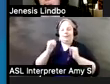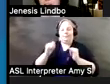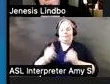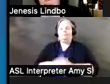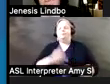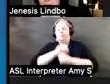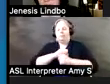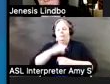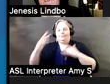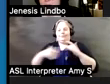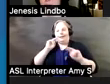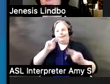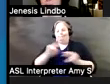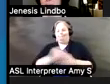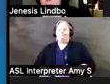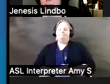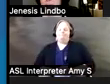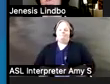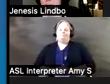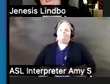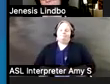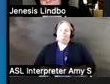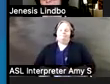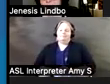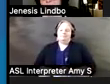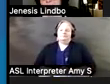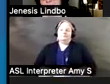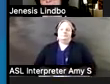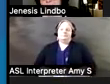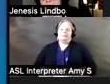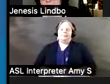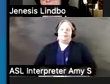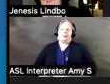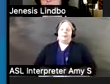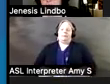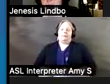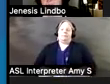it's really exciting. But the importance is that